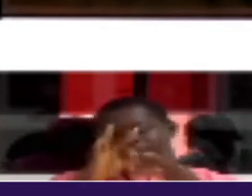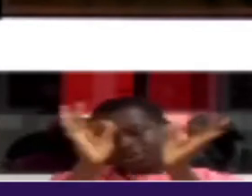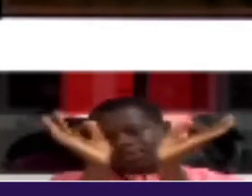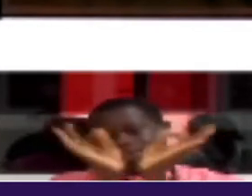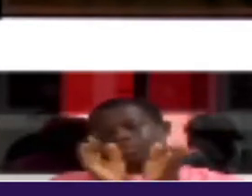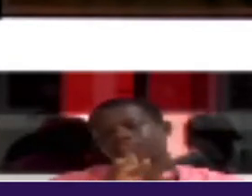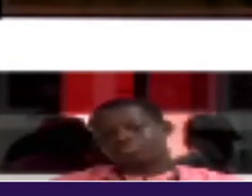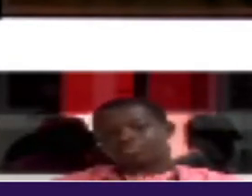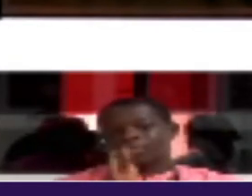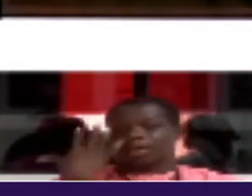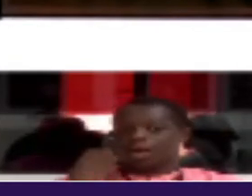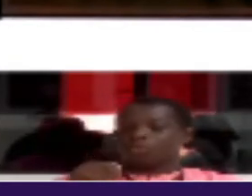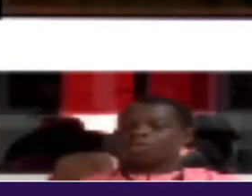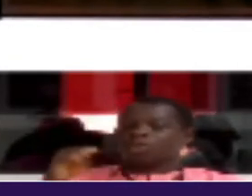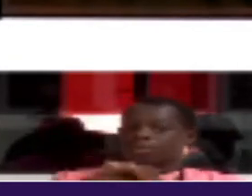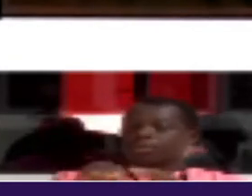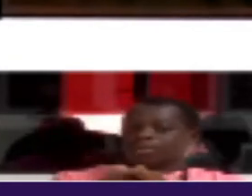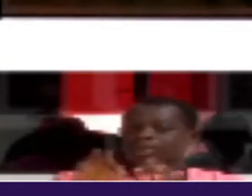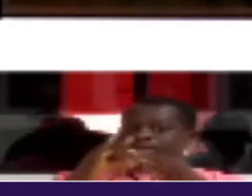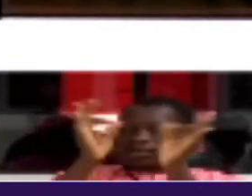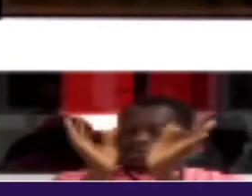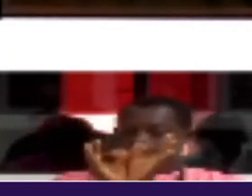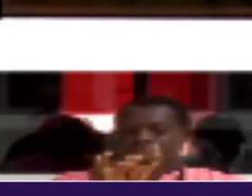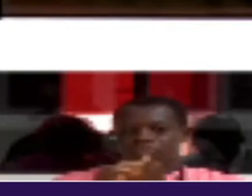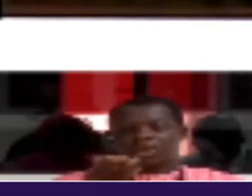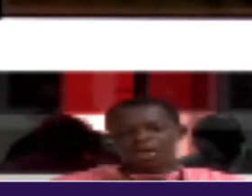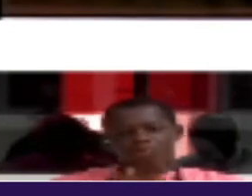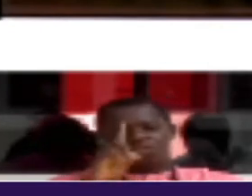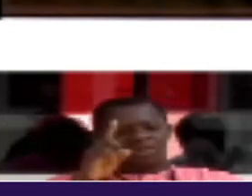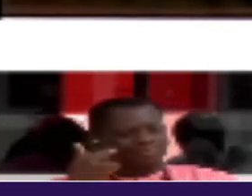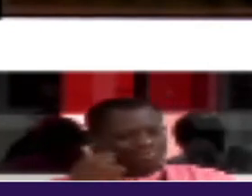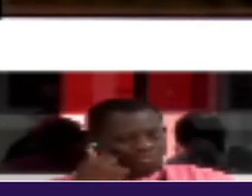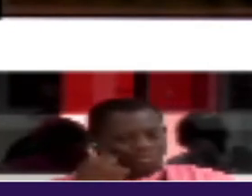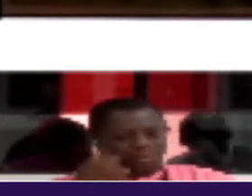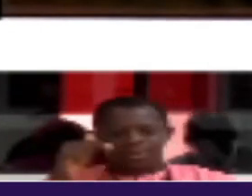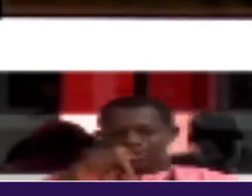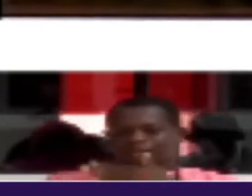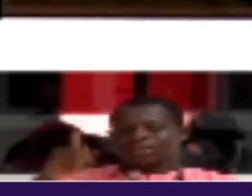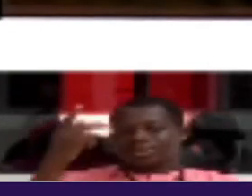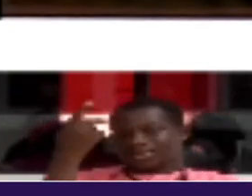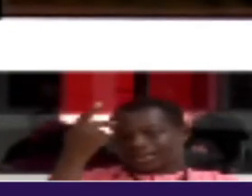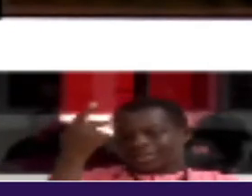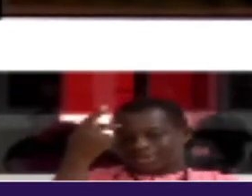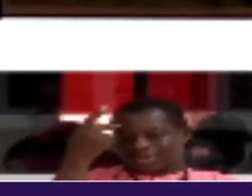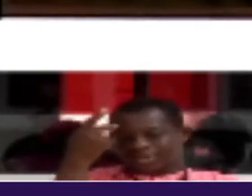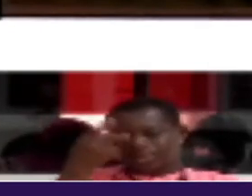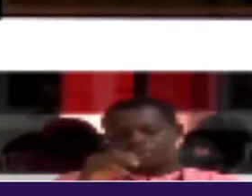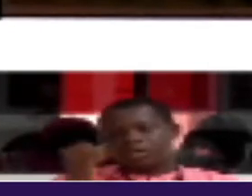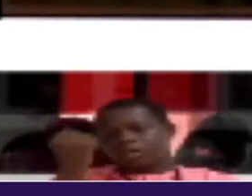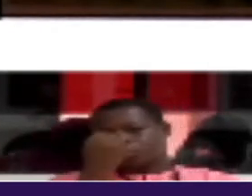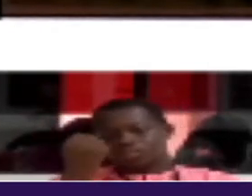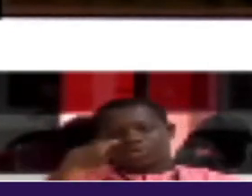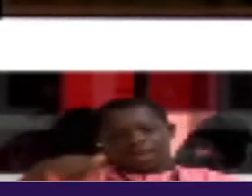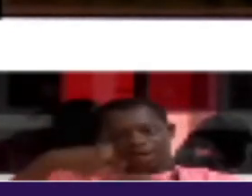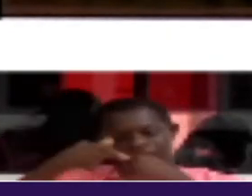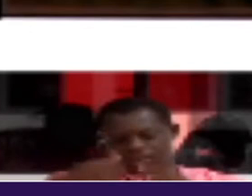to become the member of the patrol team was that there was a day in Kanilai, because after I have a